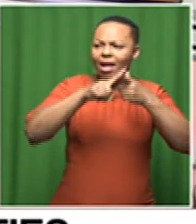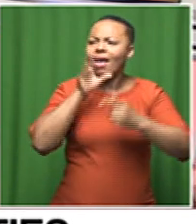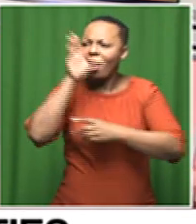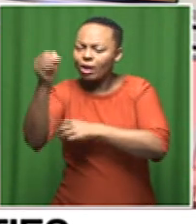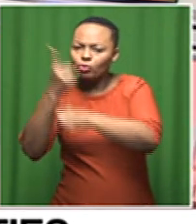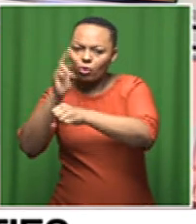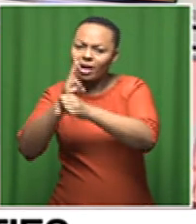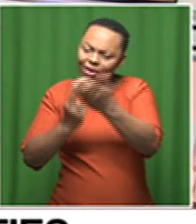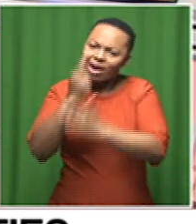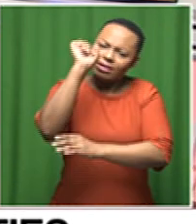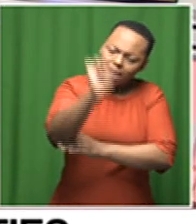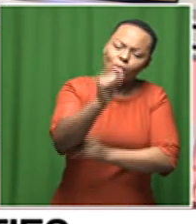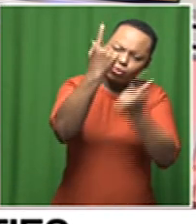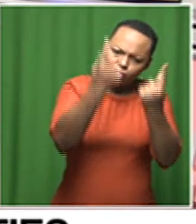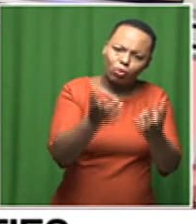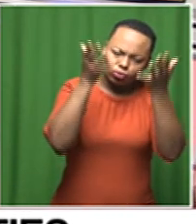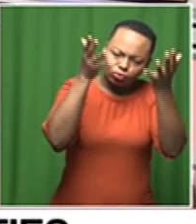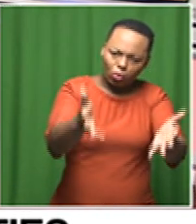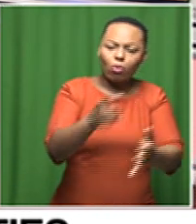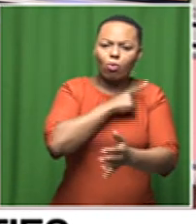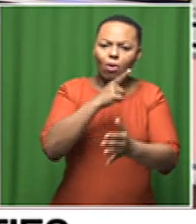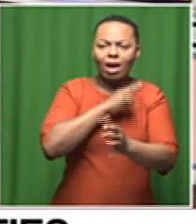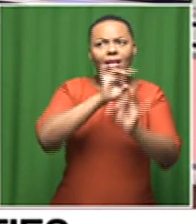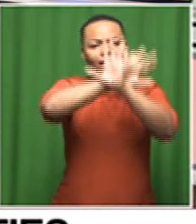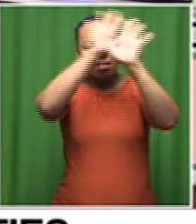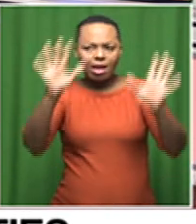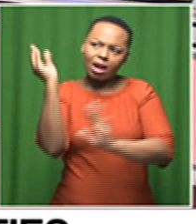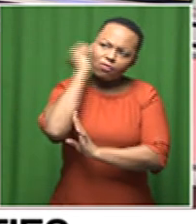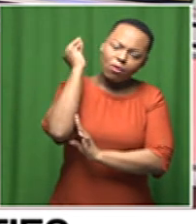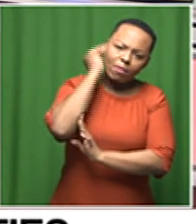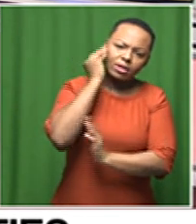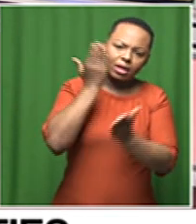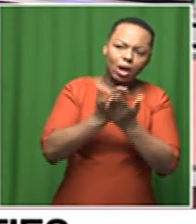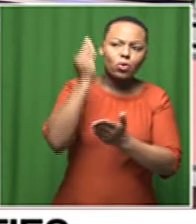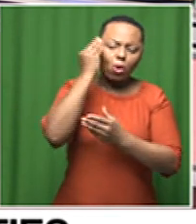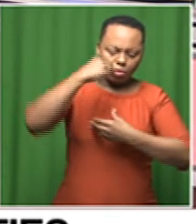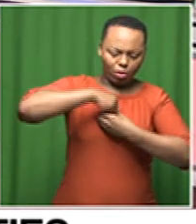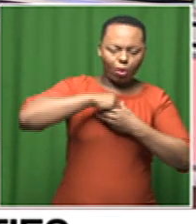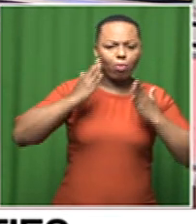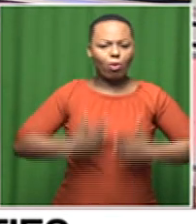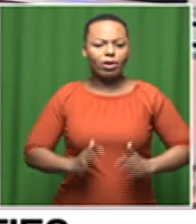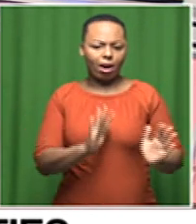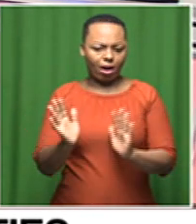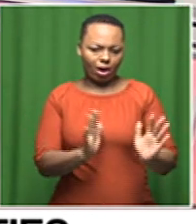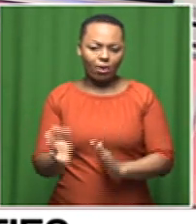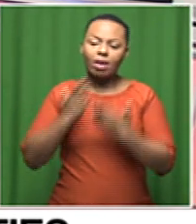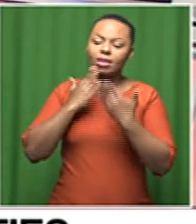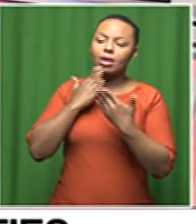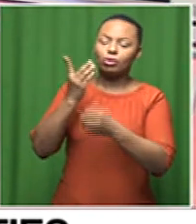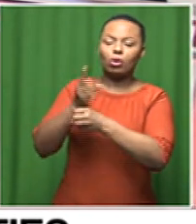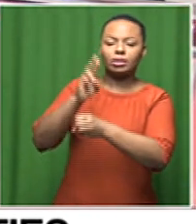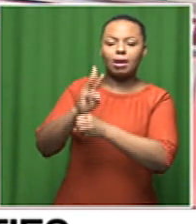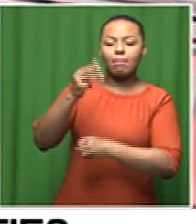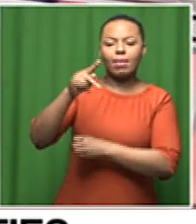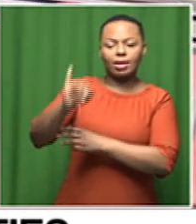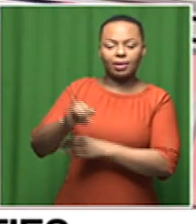it is your right to do that so you can get all the correct information and know what's going on in your body. Thank you very much, Dr. McKay, for joining us today. We'll see